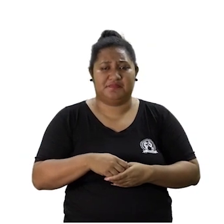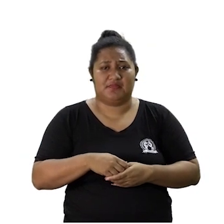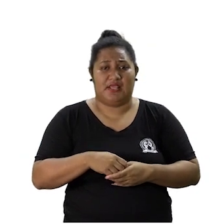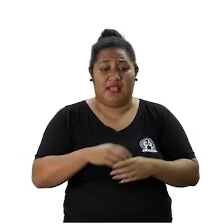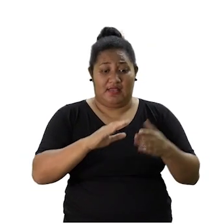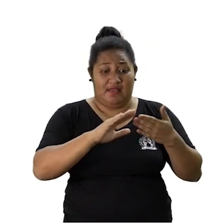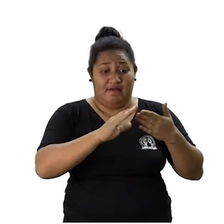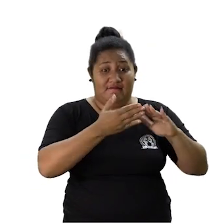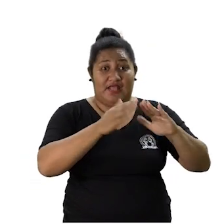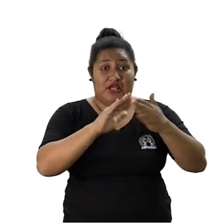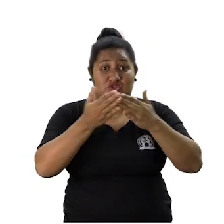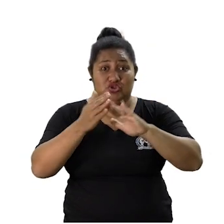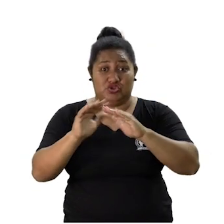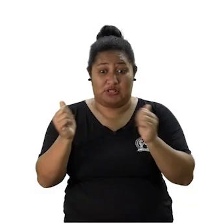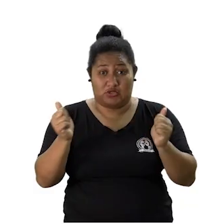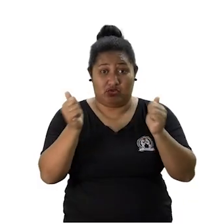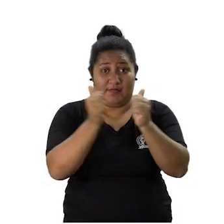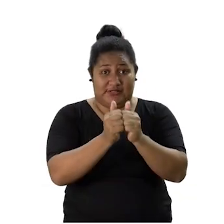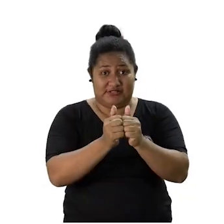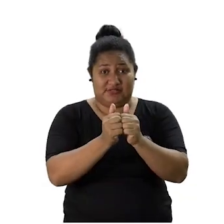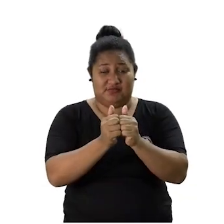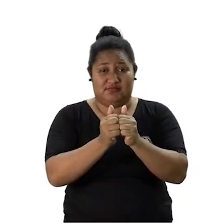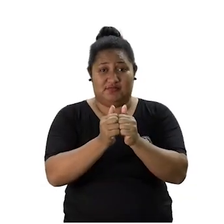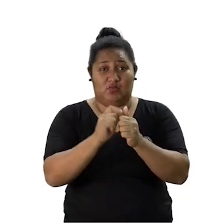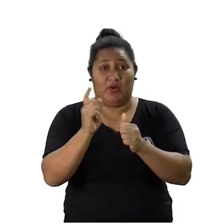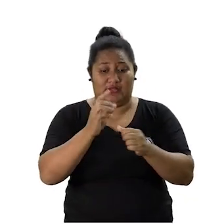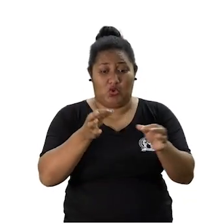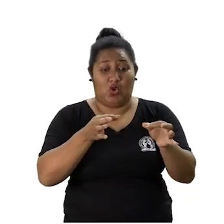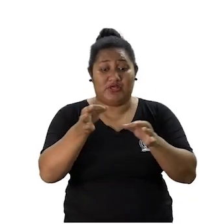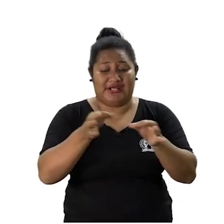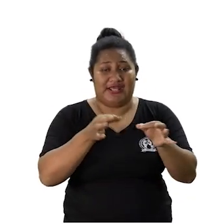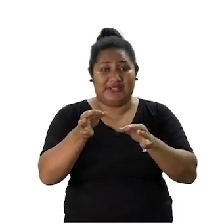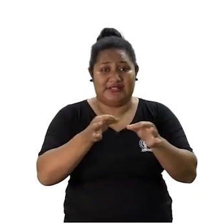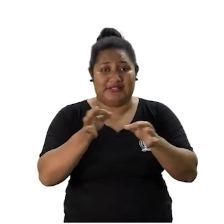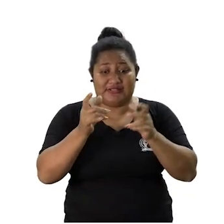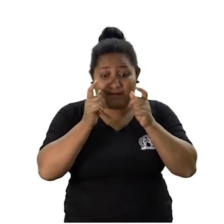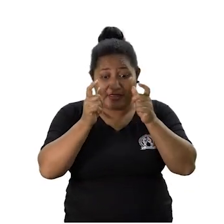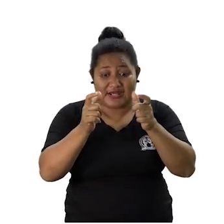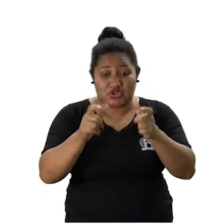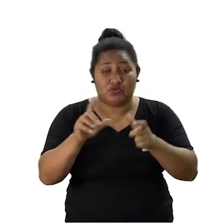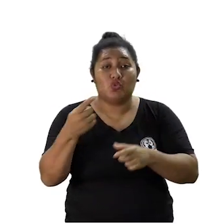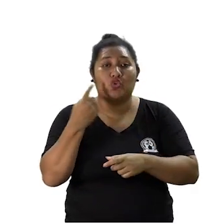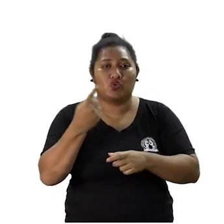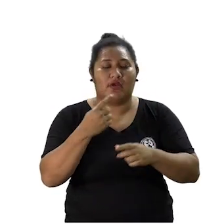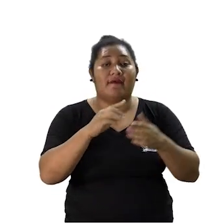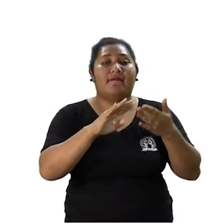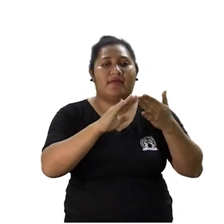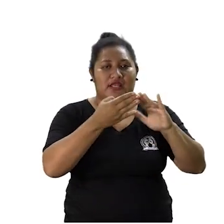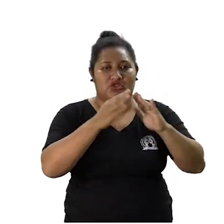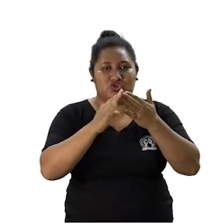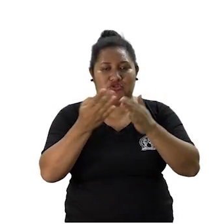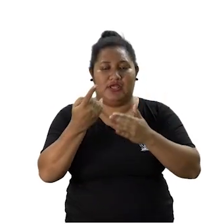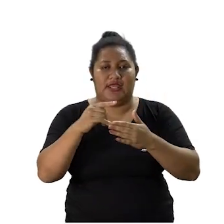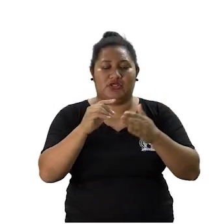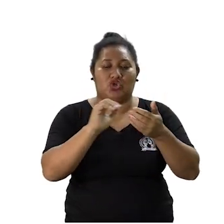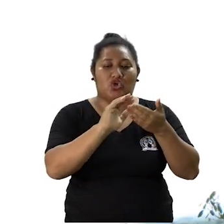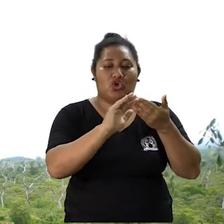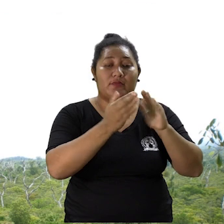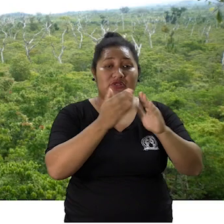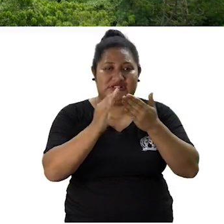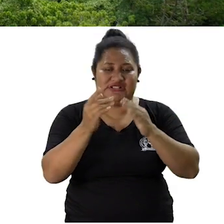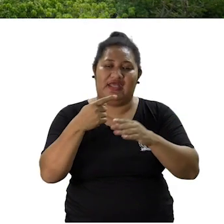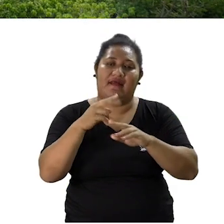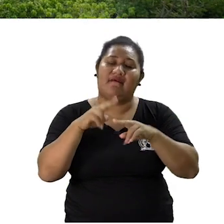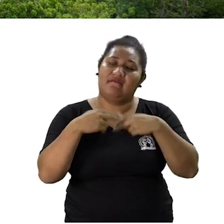Village agreements, conservation programs that is organized and managed by villages and communities and families